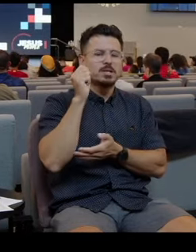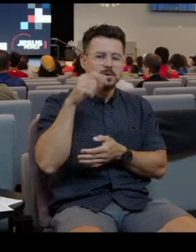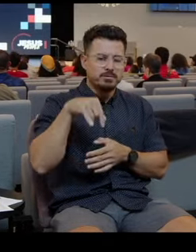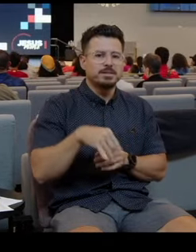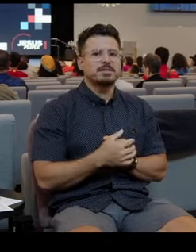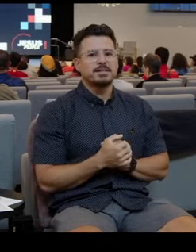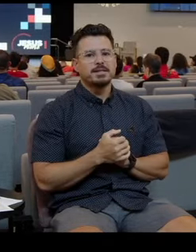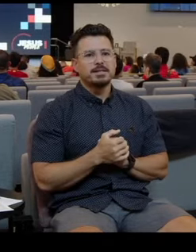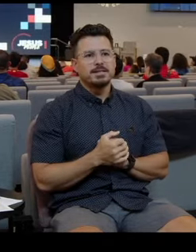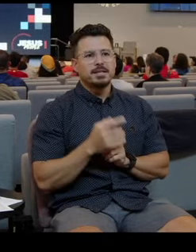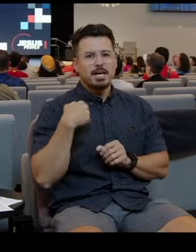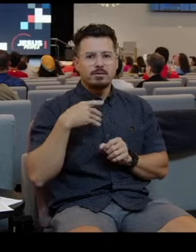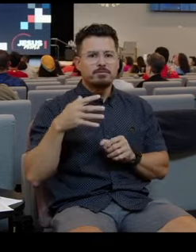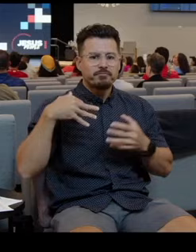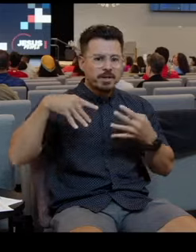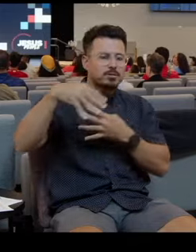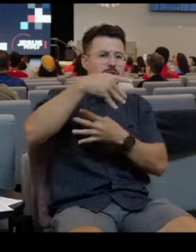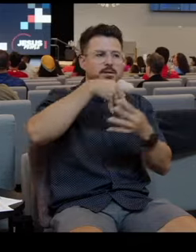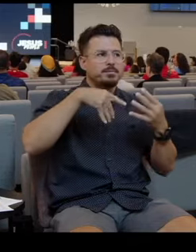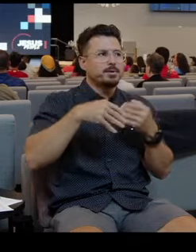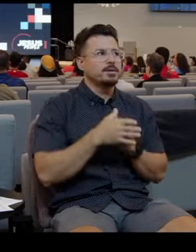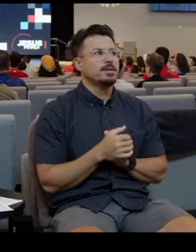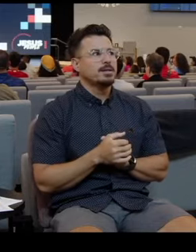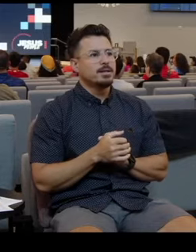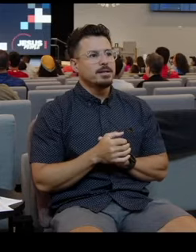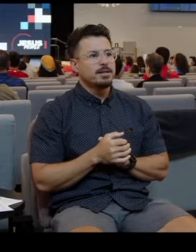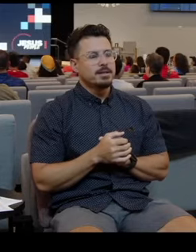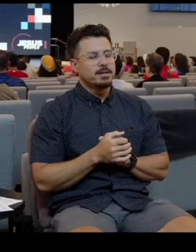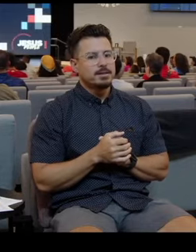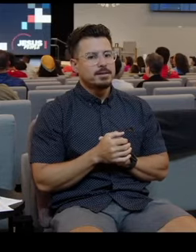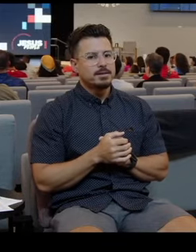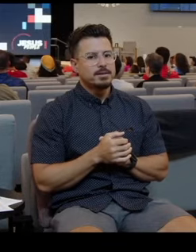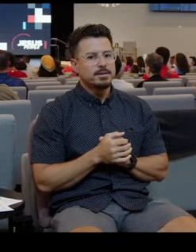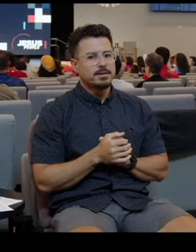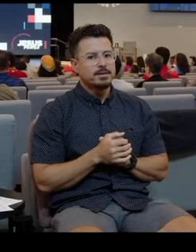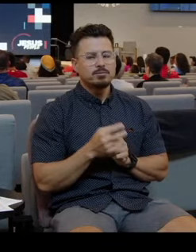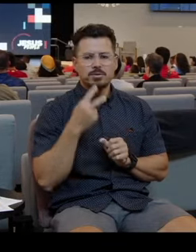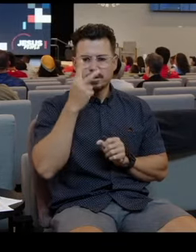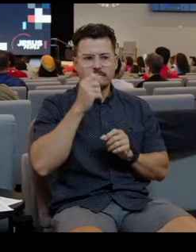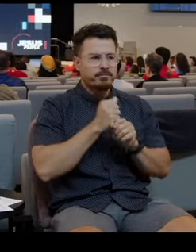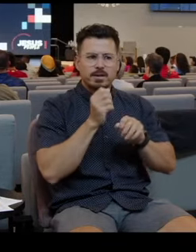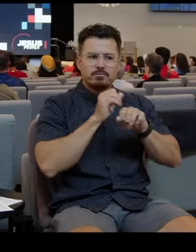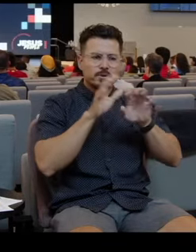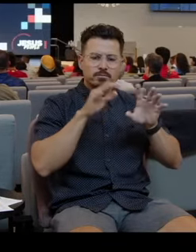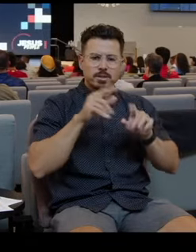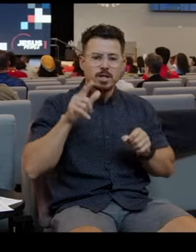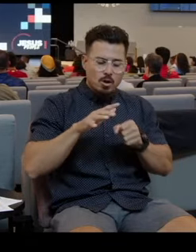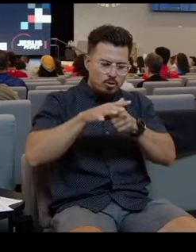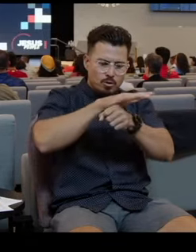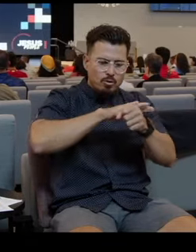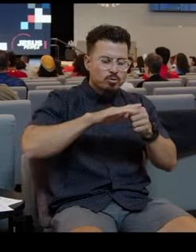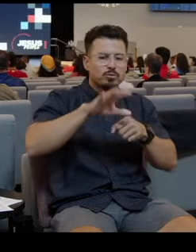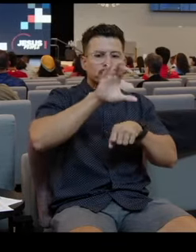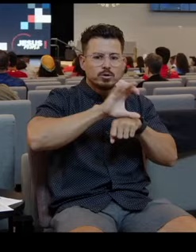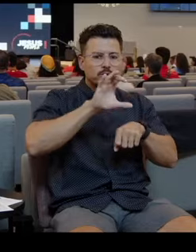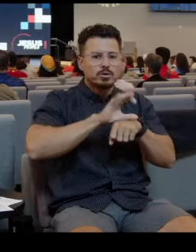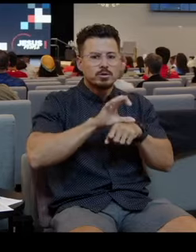In our fellowship, let say this clearly, in our fellowship, the local church